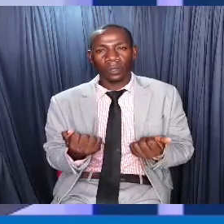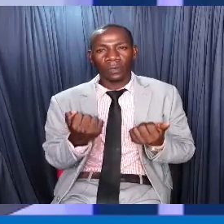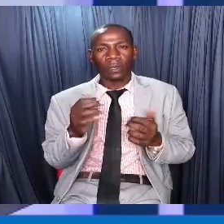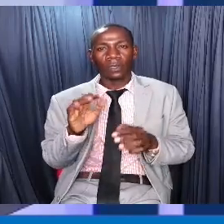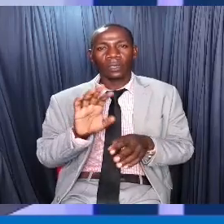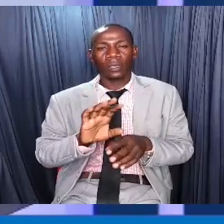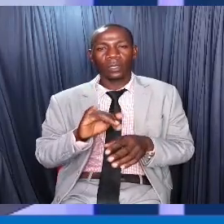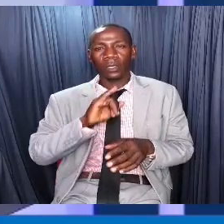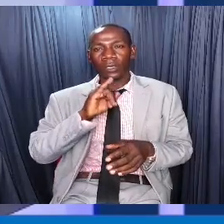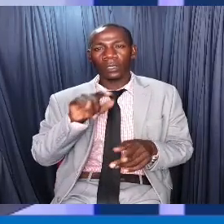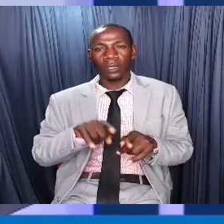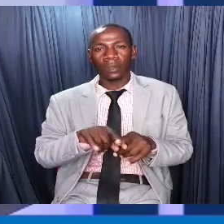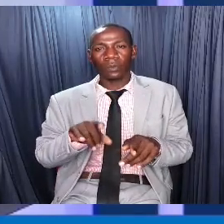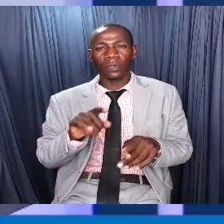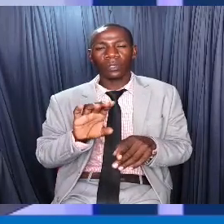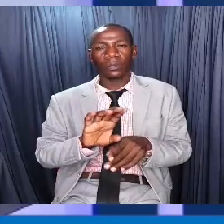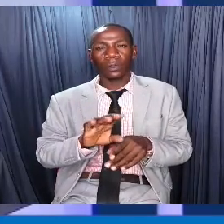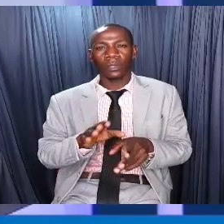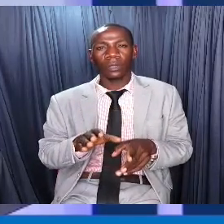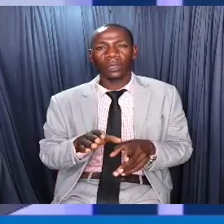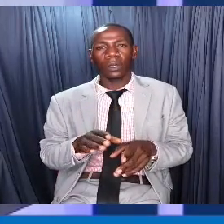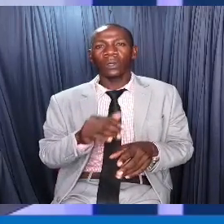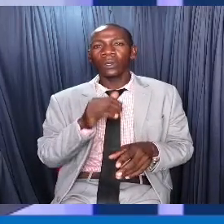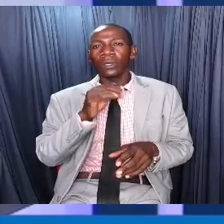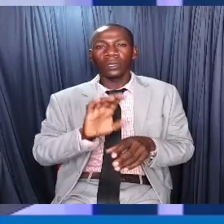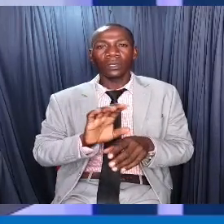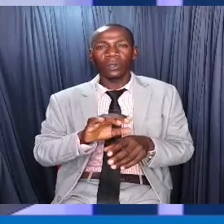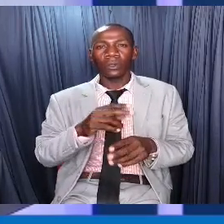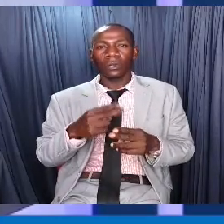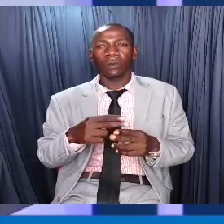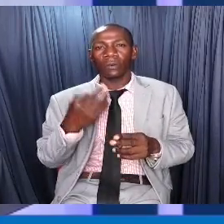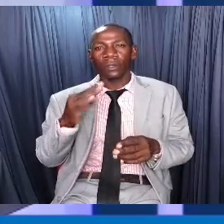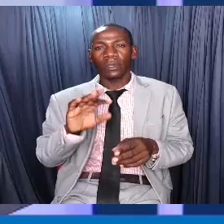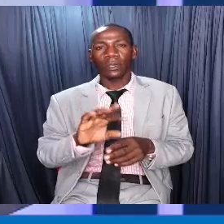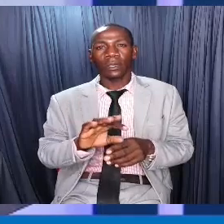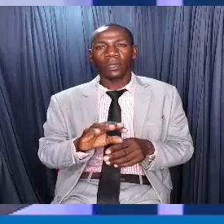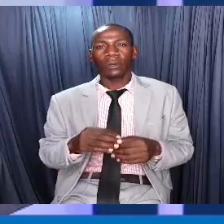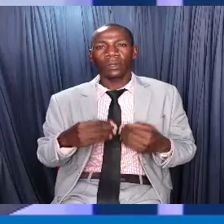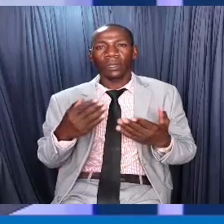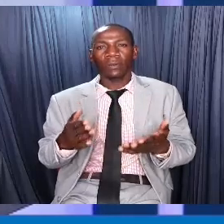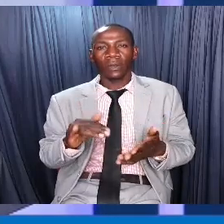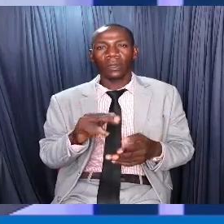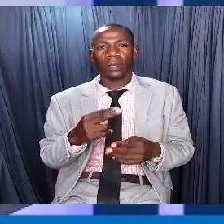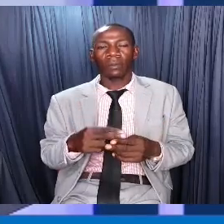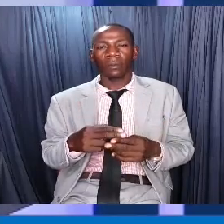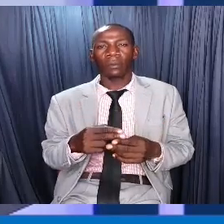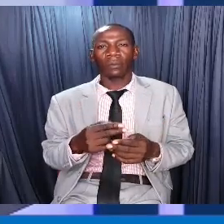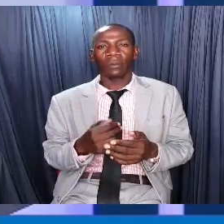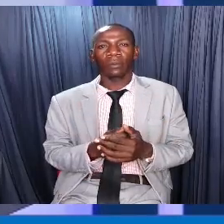church is saved here. It's the same church connected here. Lakini ile jina si la hili kanisa. But the name not of this church. Ilifanya kubandikwa. It was just